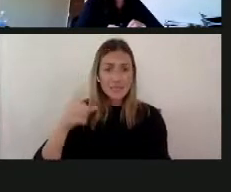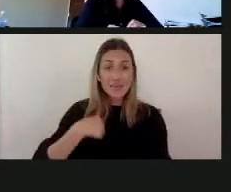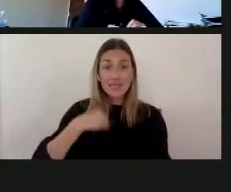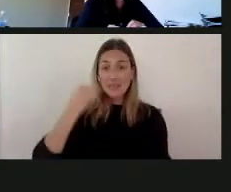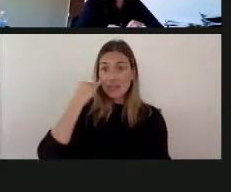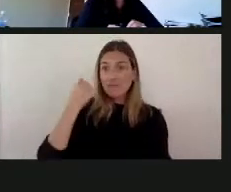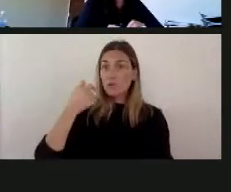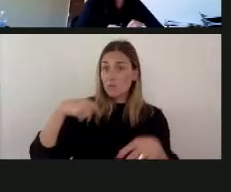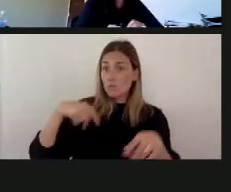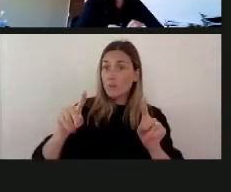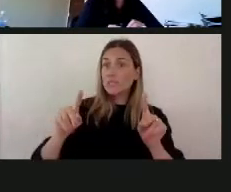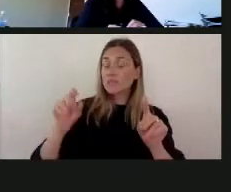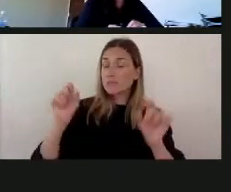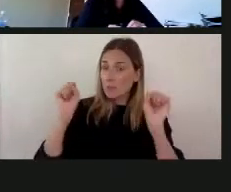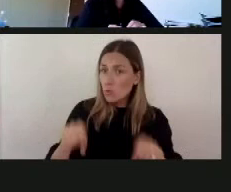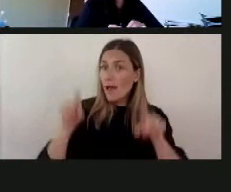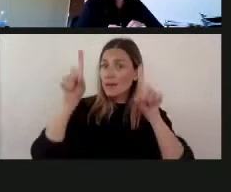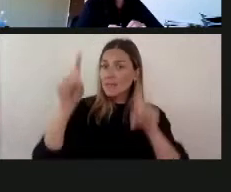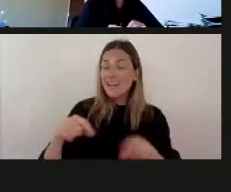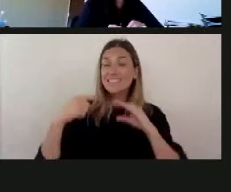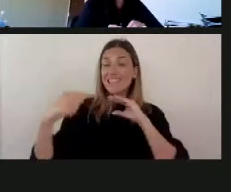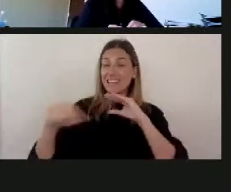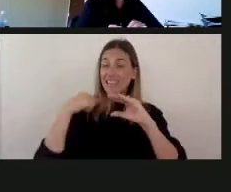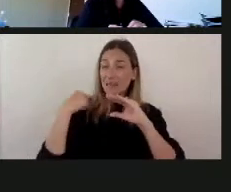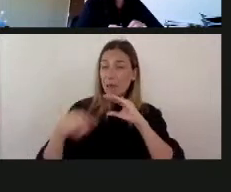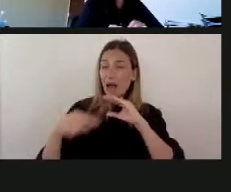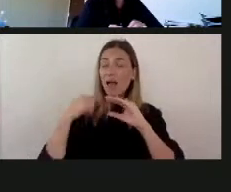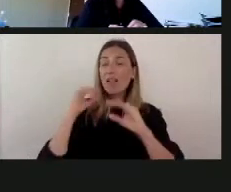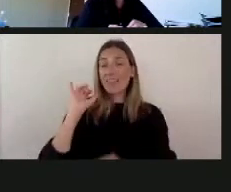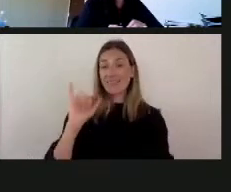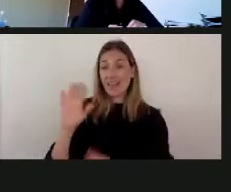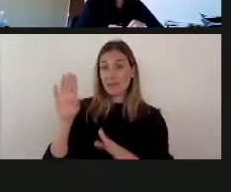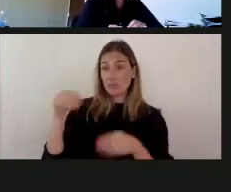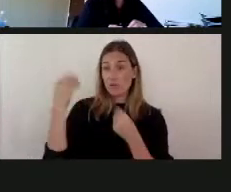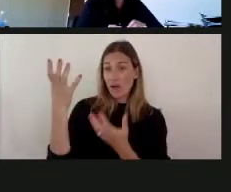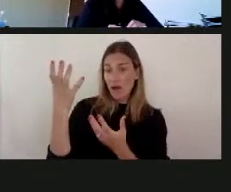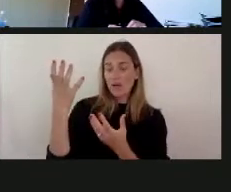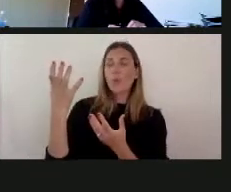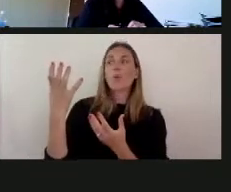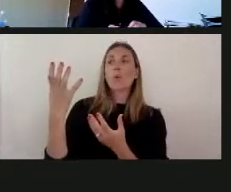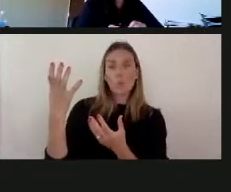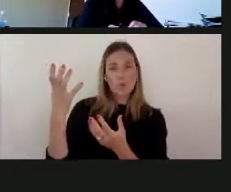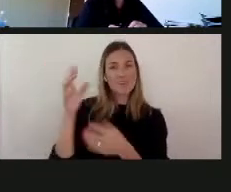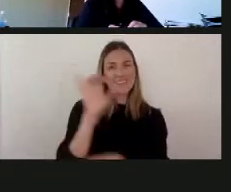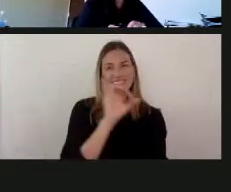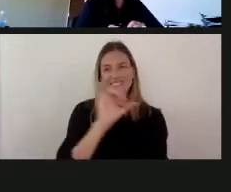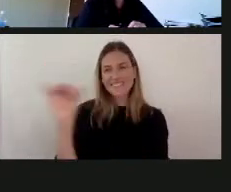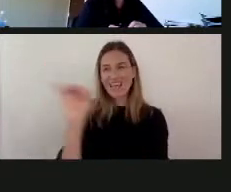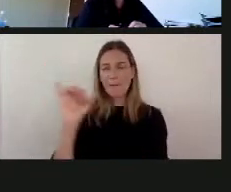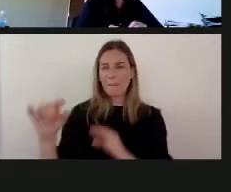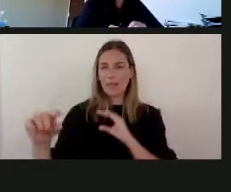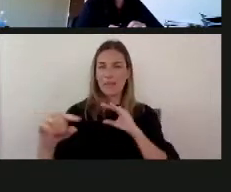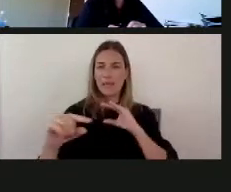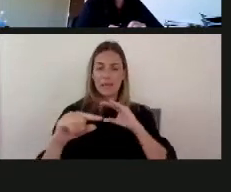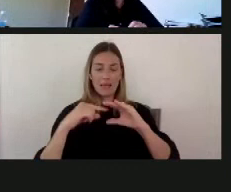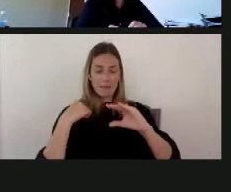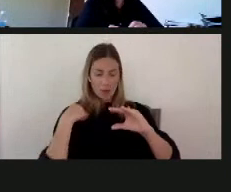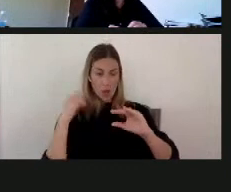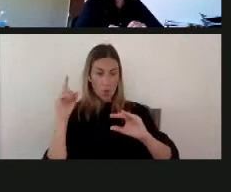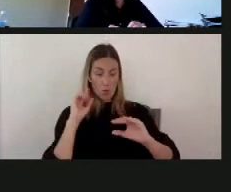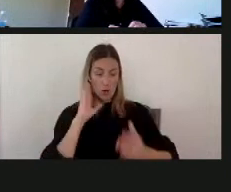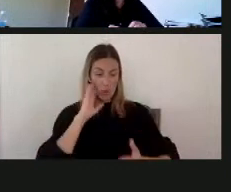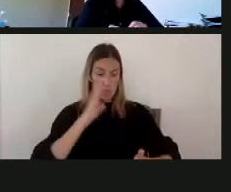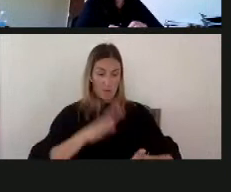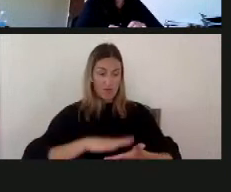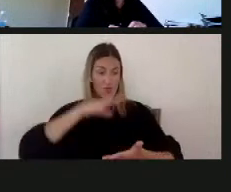the email box that you use, the email that you give is the mailbox that the alert will go